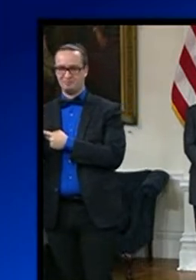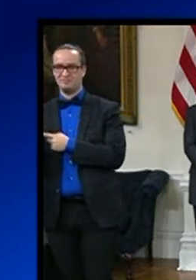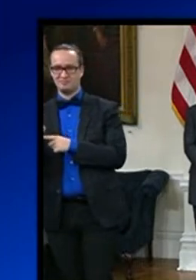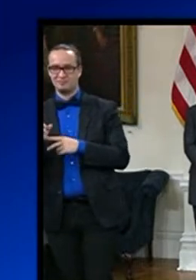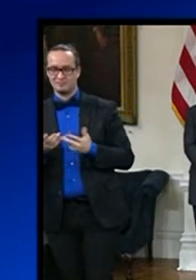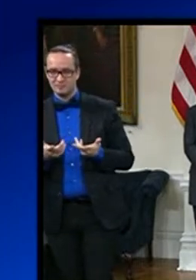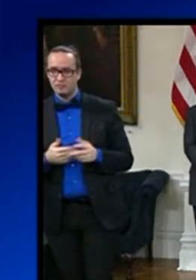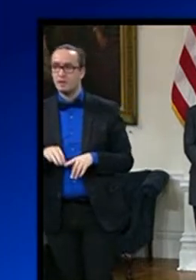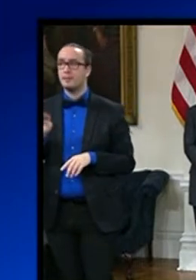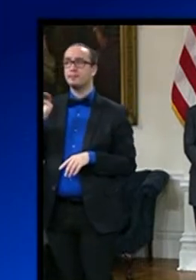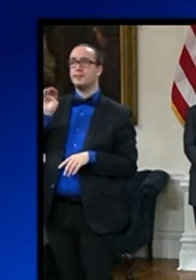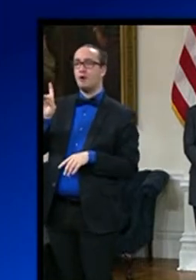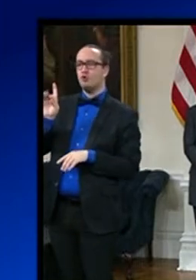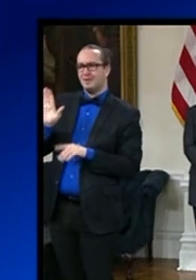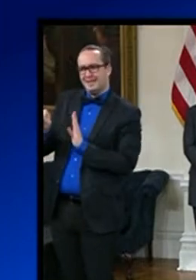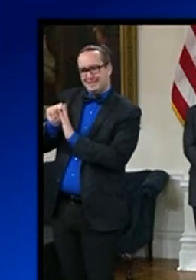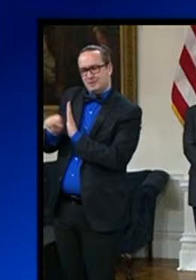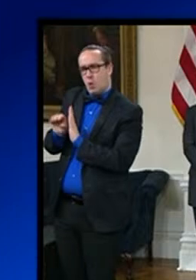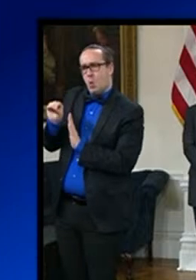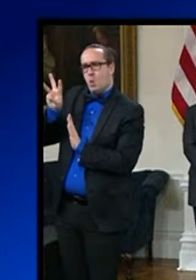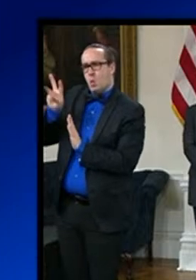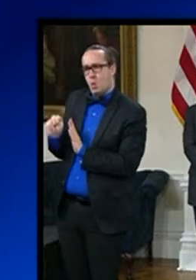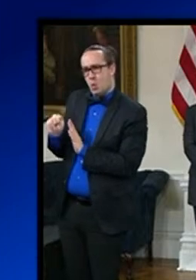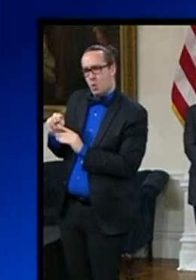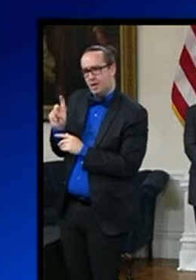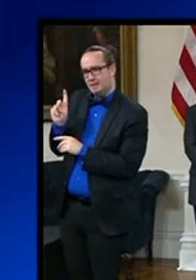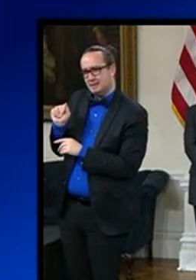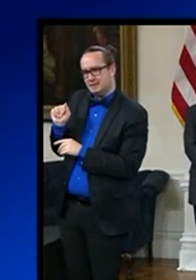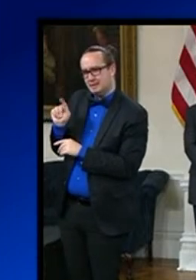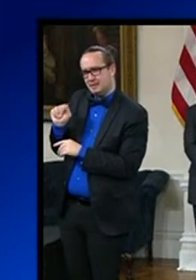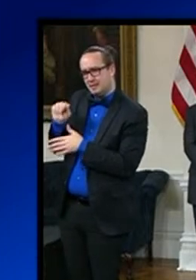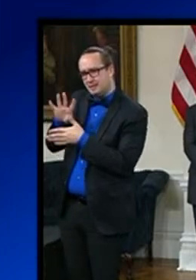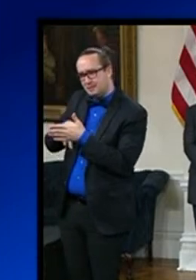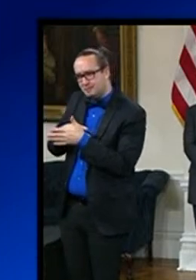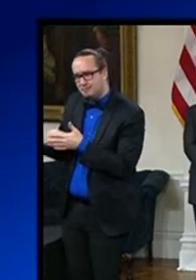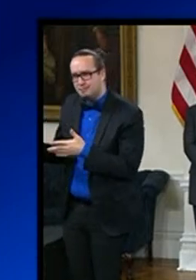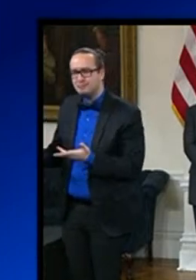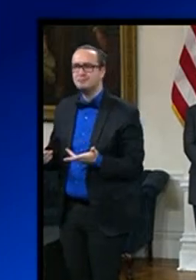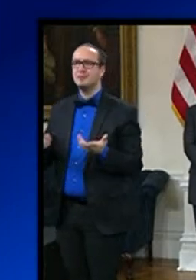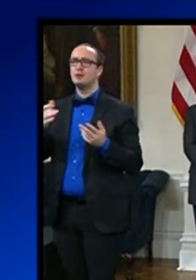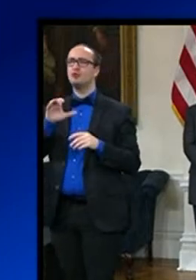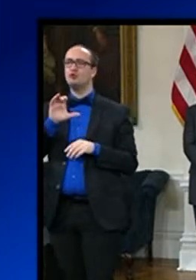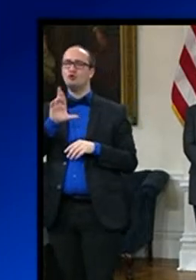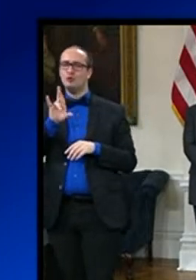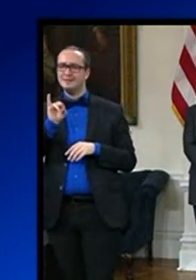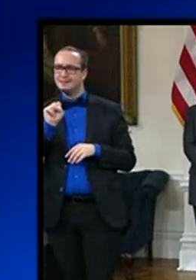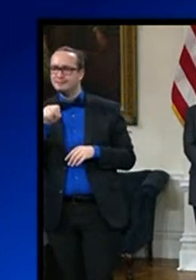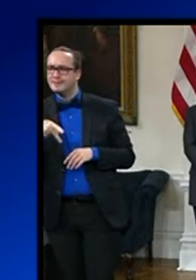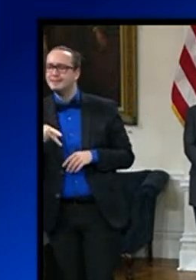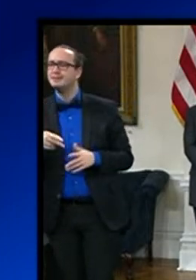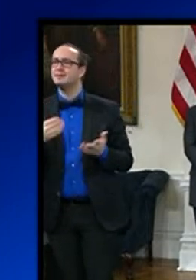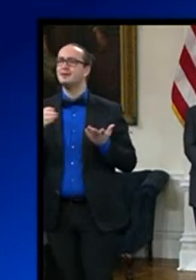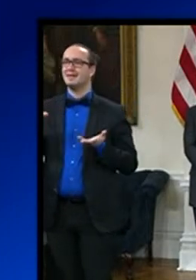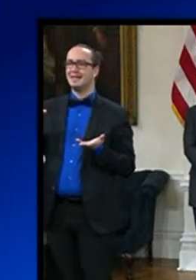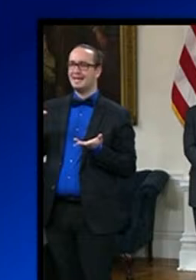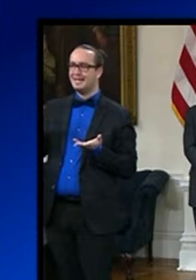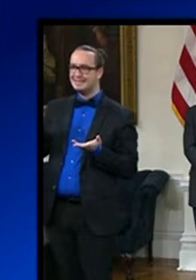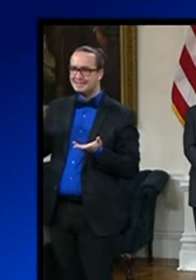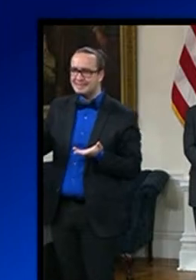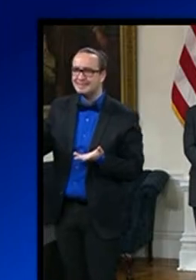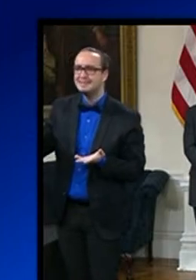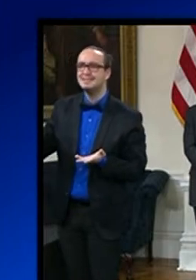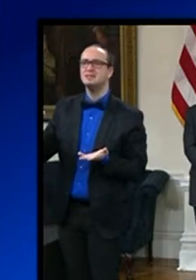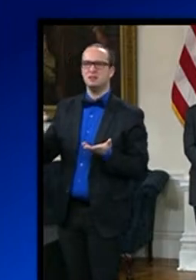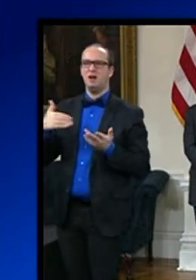IMAP, the CDC Social Vulnerability Index, ESRI, and the Area Deprivation Index. Working with